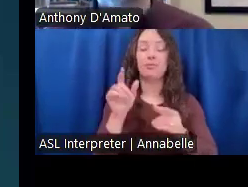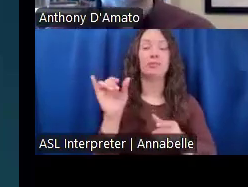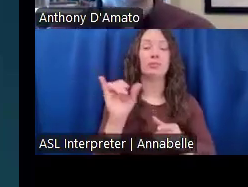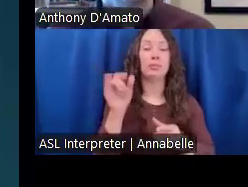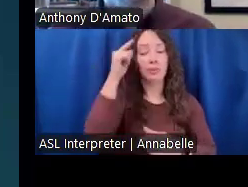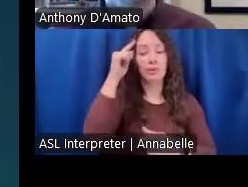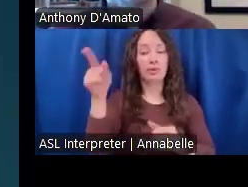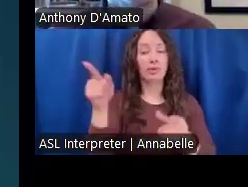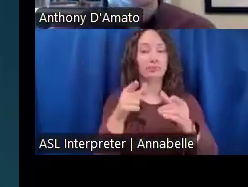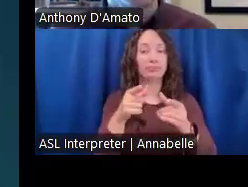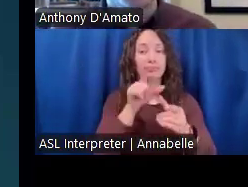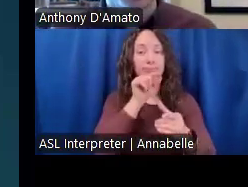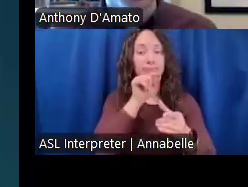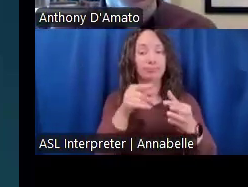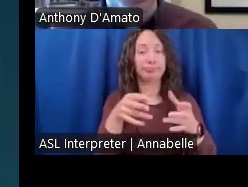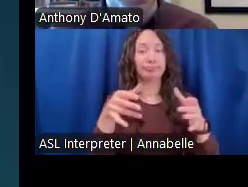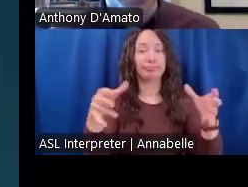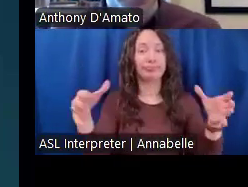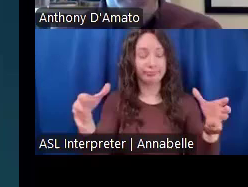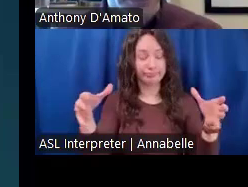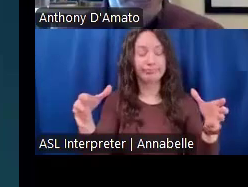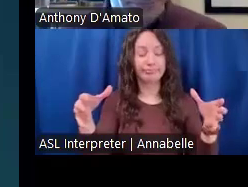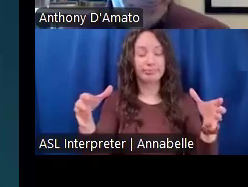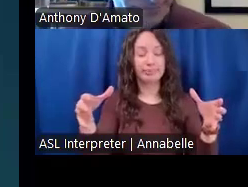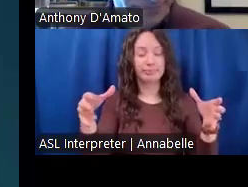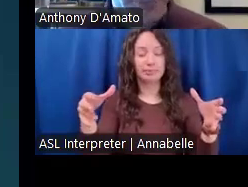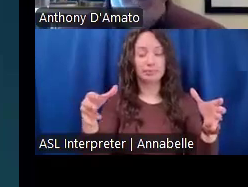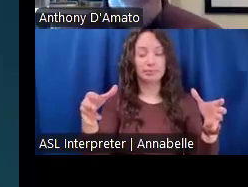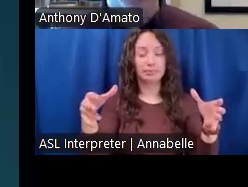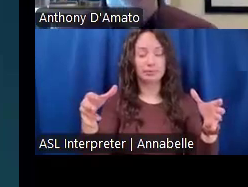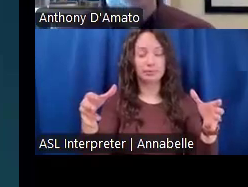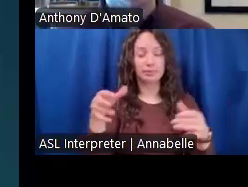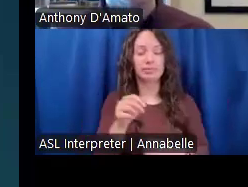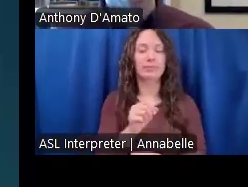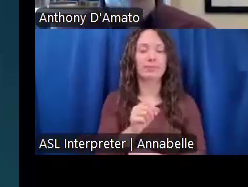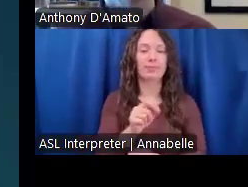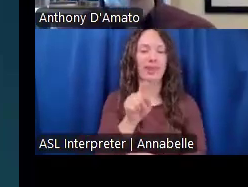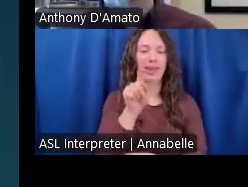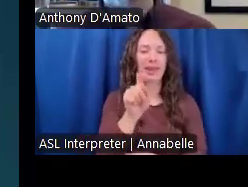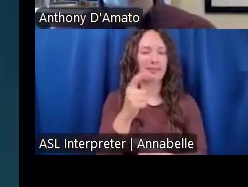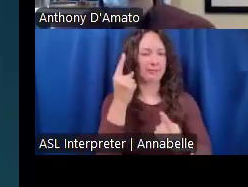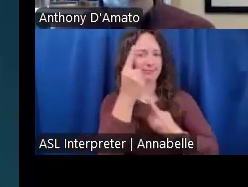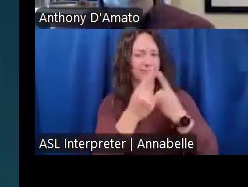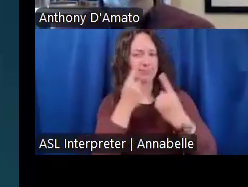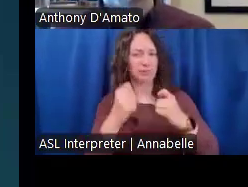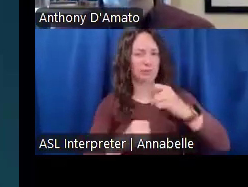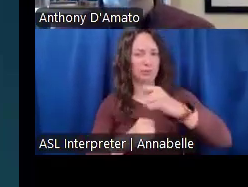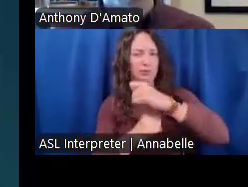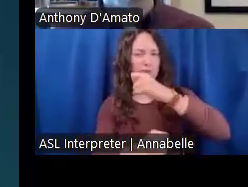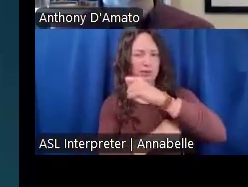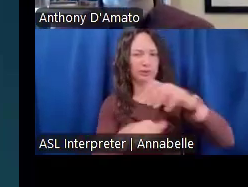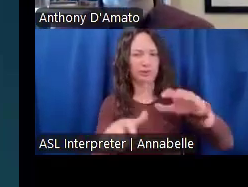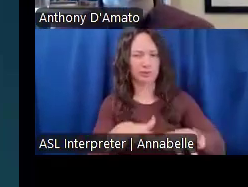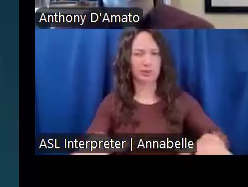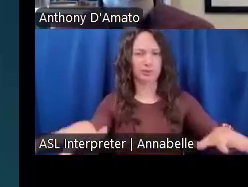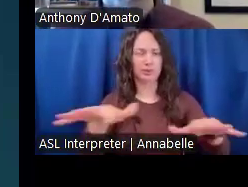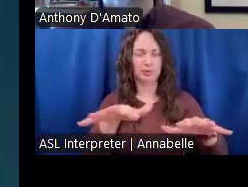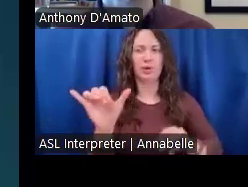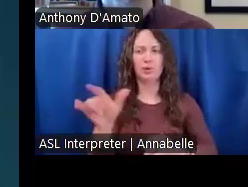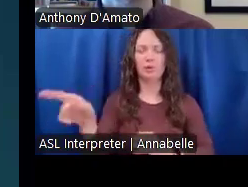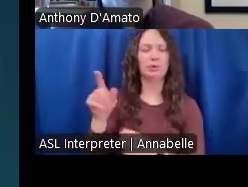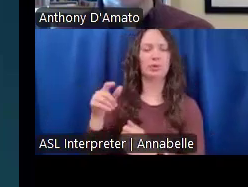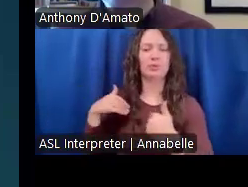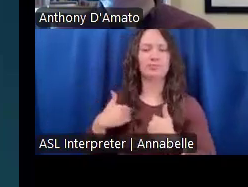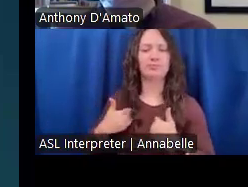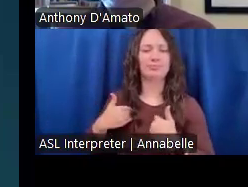So again, it's a matter of managing for the structure as well as species composition. Now, cerulean warbler